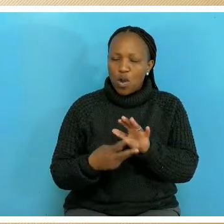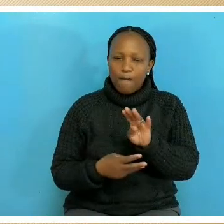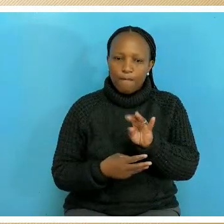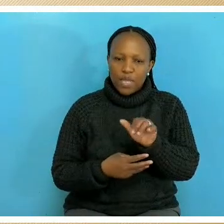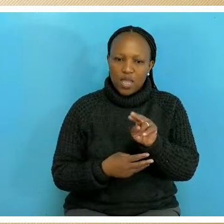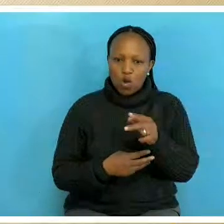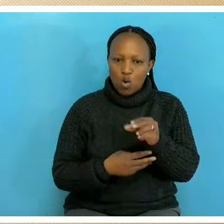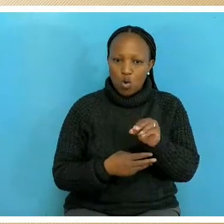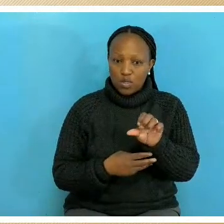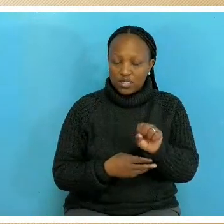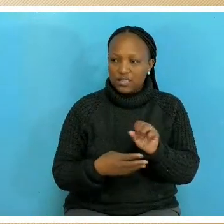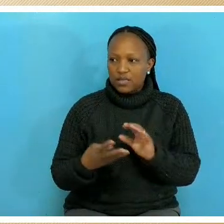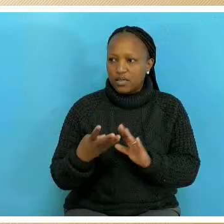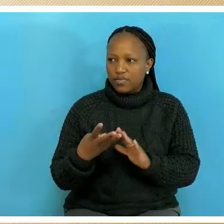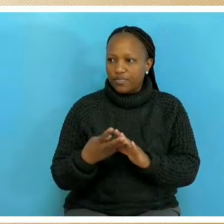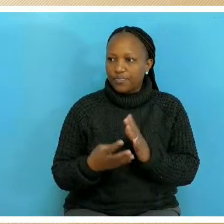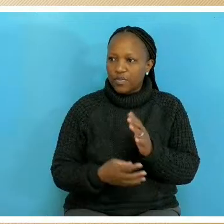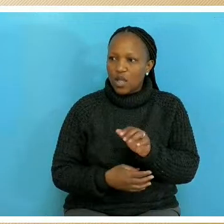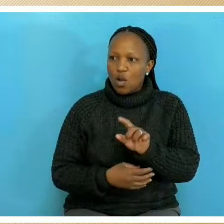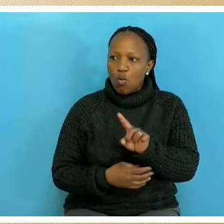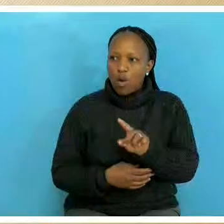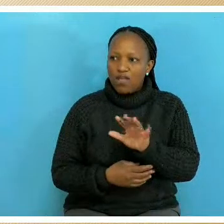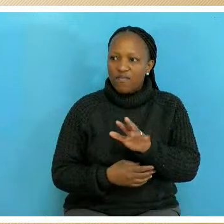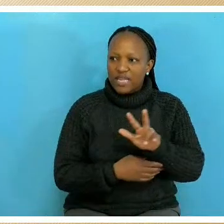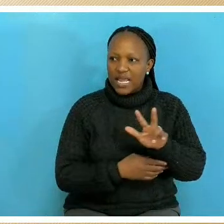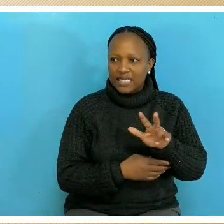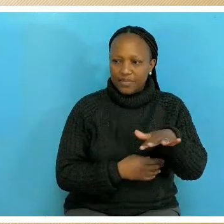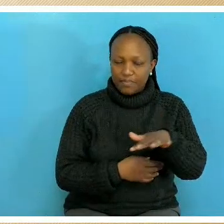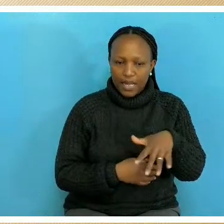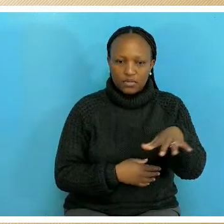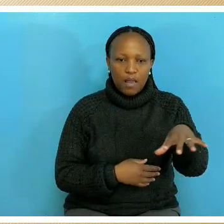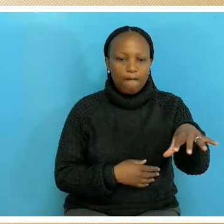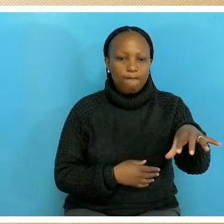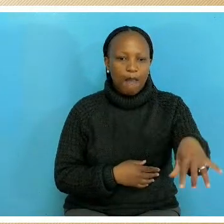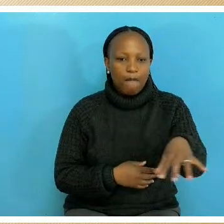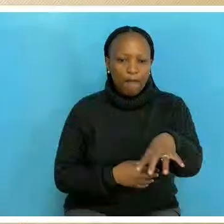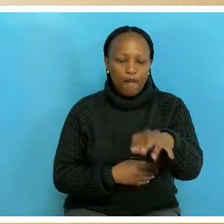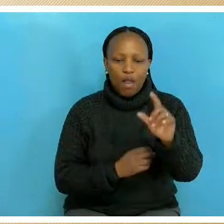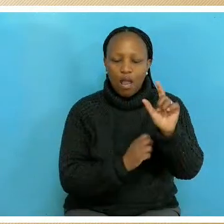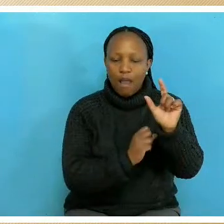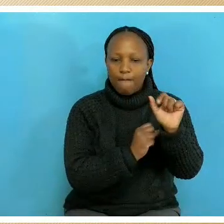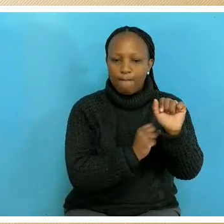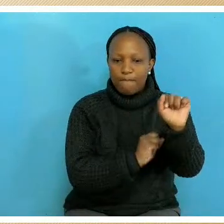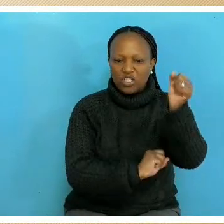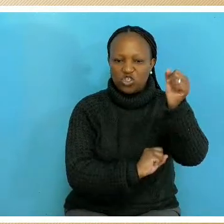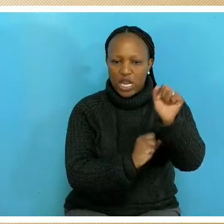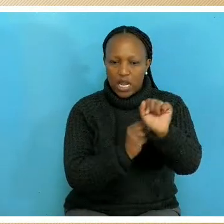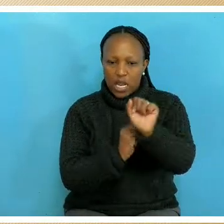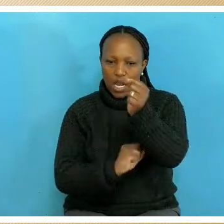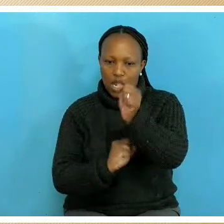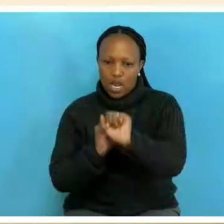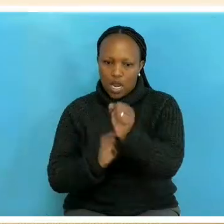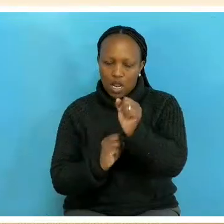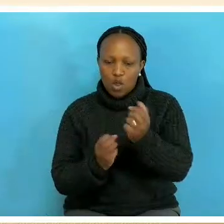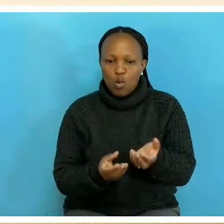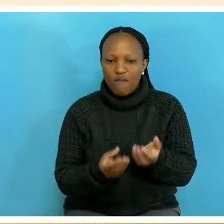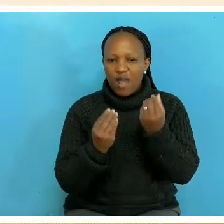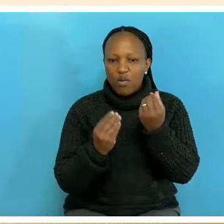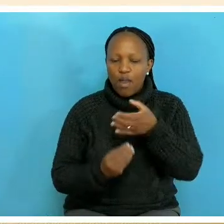158 sites that have limited payout machines, the machines that normally you find in the